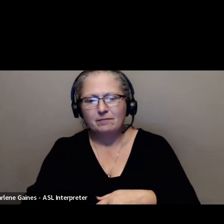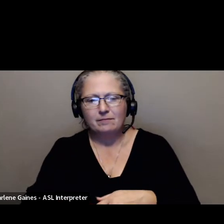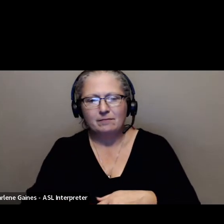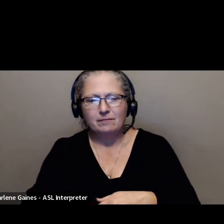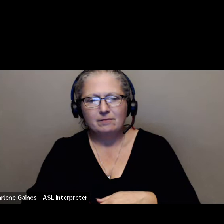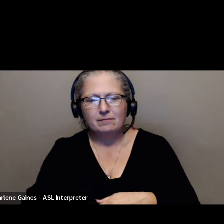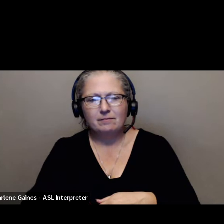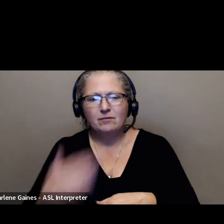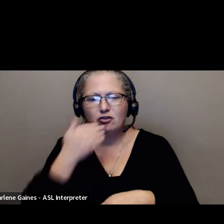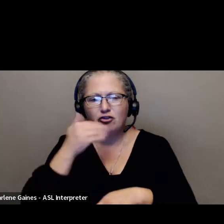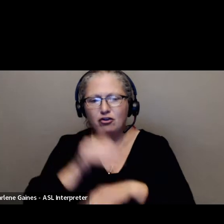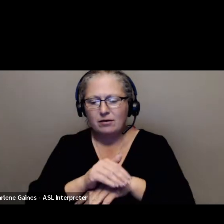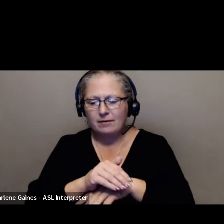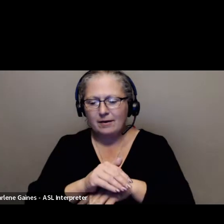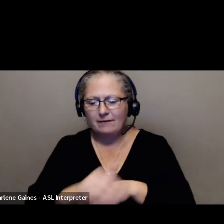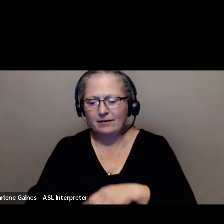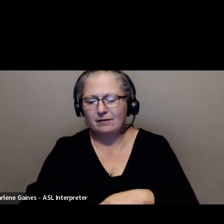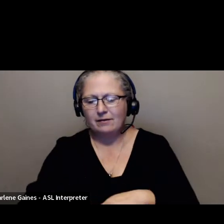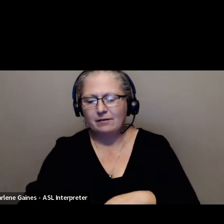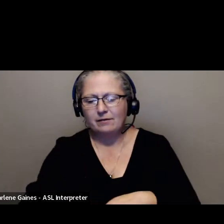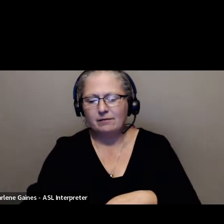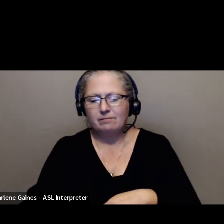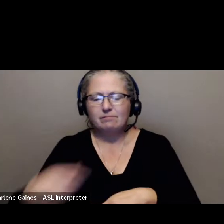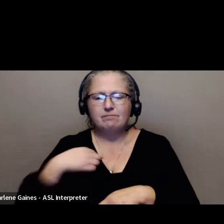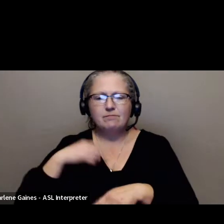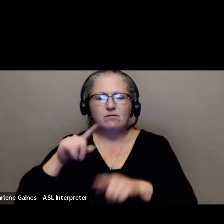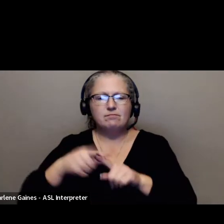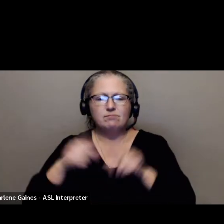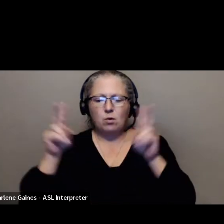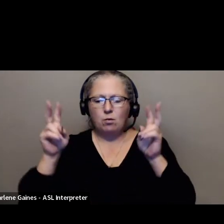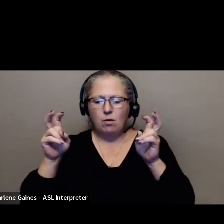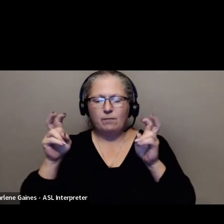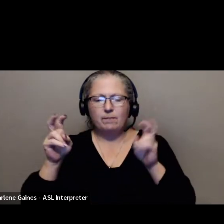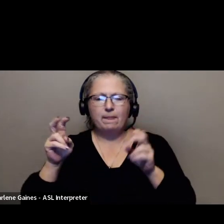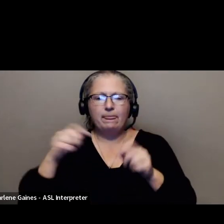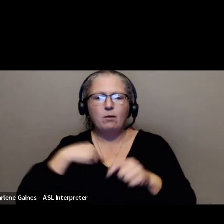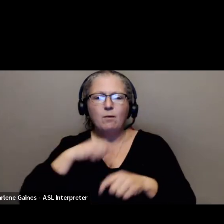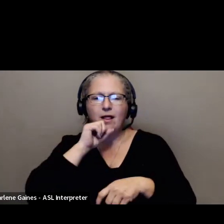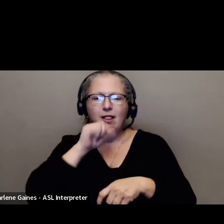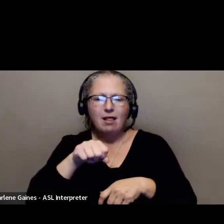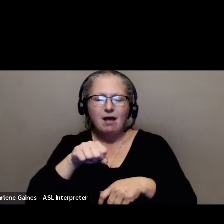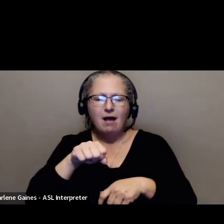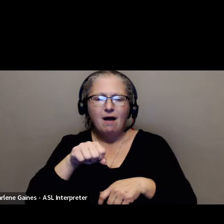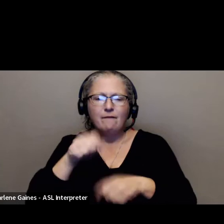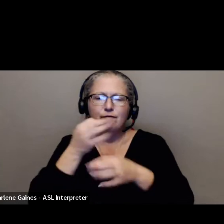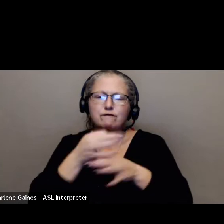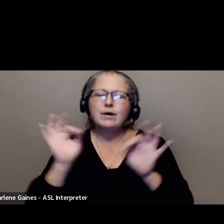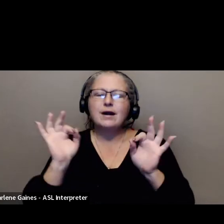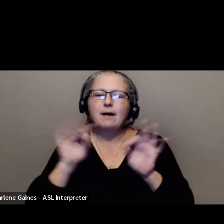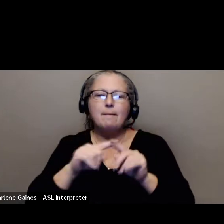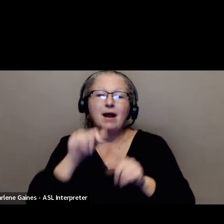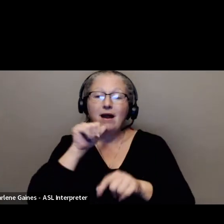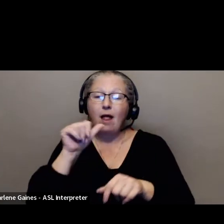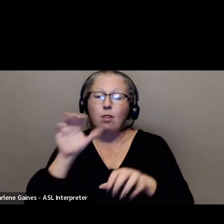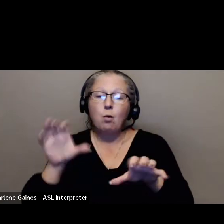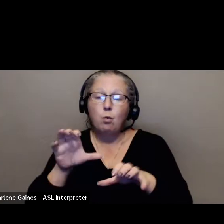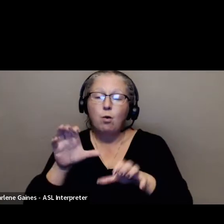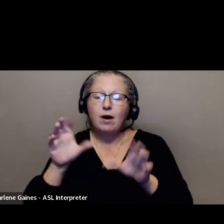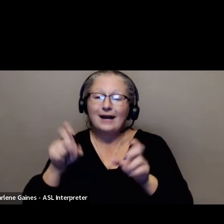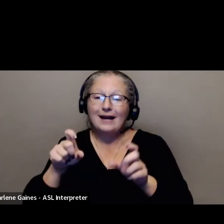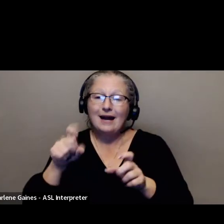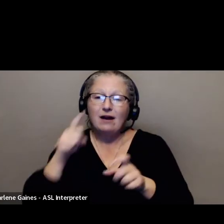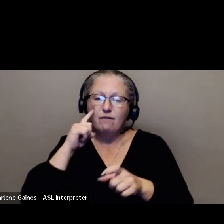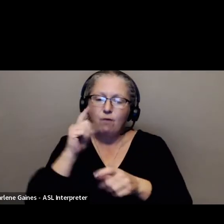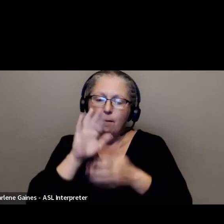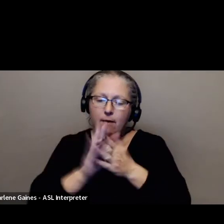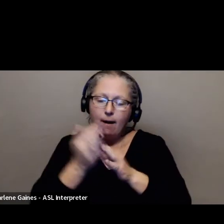Good evening. I am a constituent and I will begin with a quote. We are in love with the aesthetics of freedom, but not with the work needed in order for us to get free.